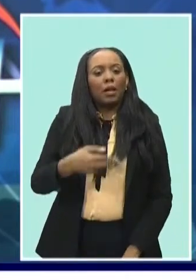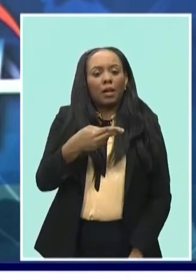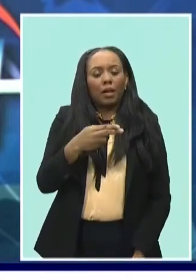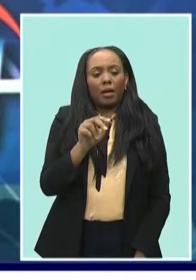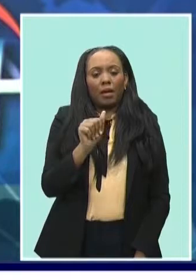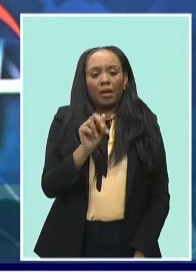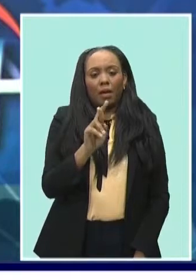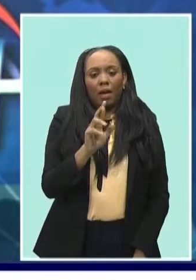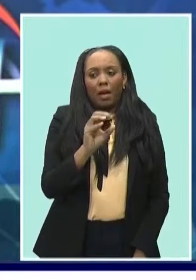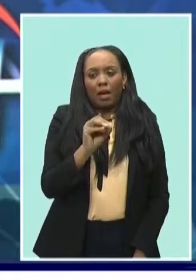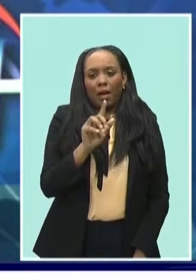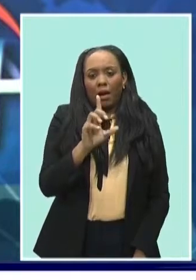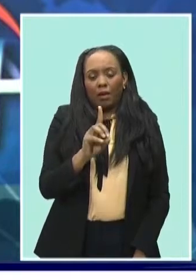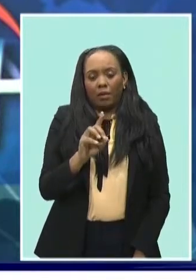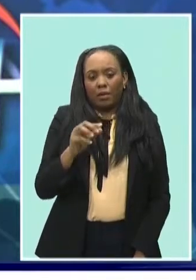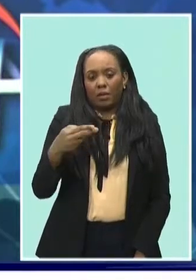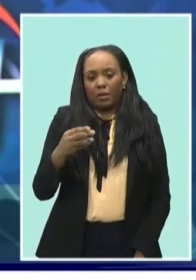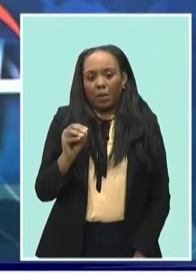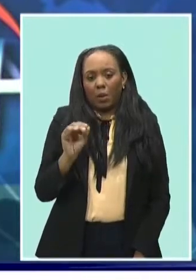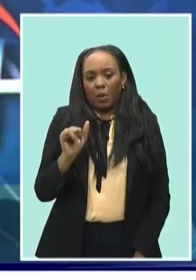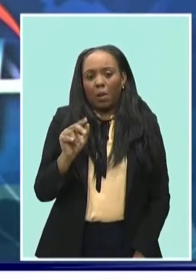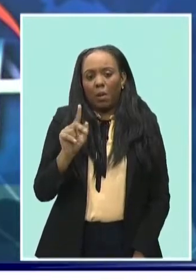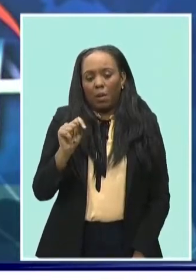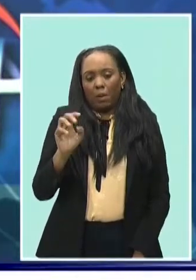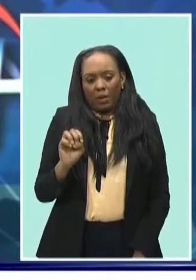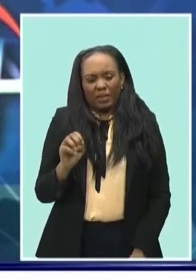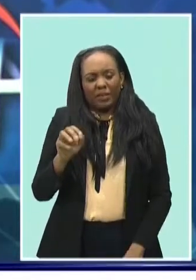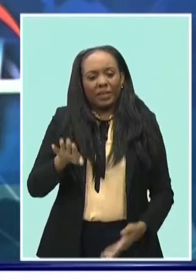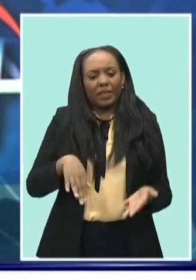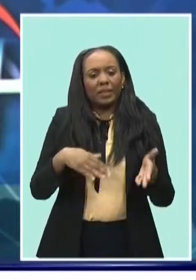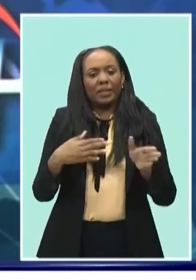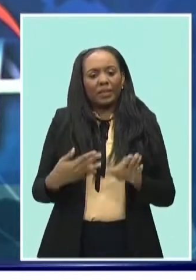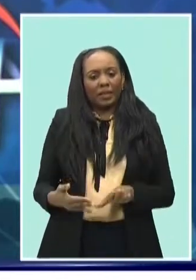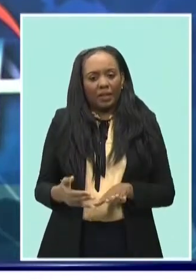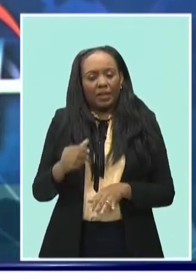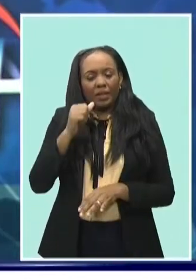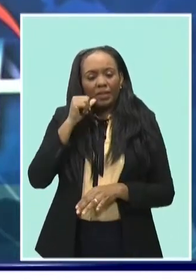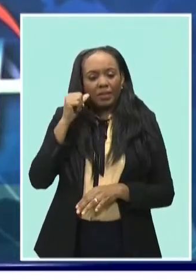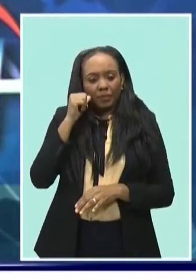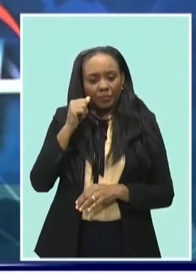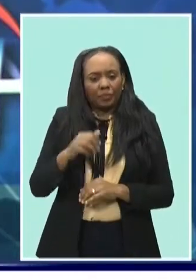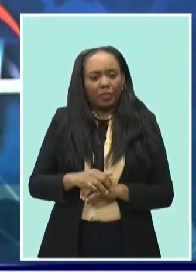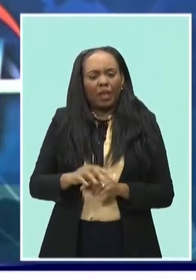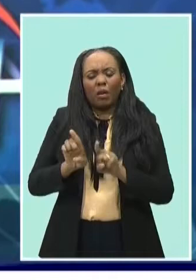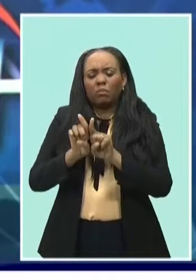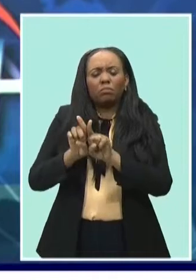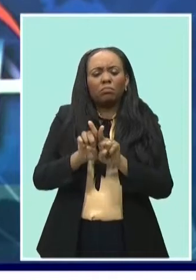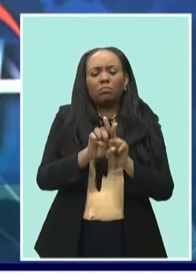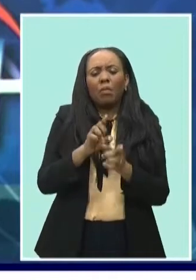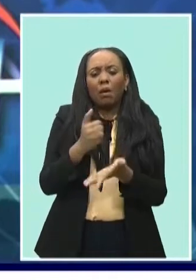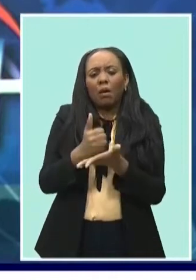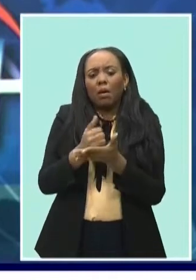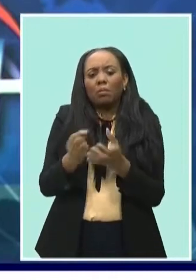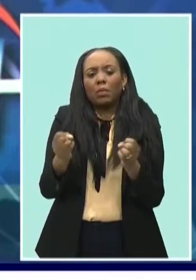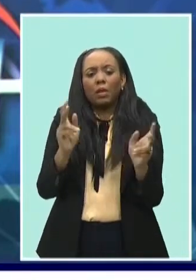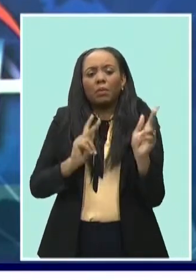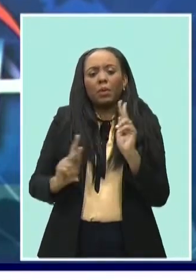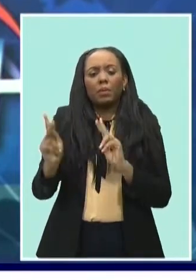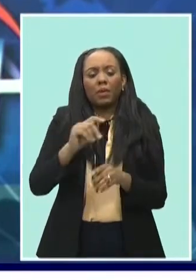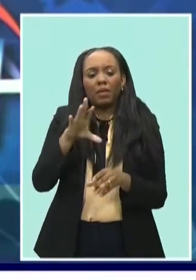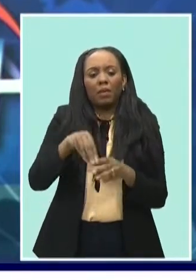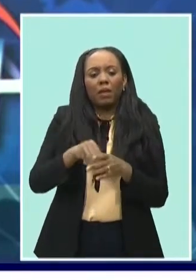and Public Affairs, Senator Lucille Moe, says he was a mentor to many, allowing them to develop their